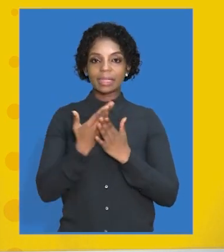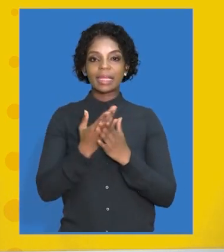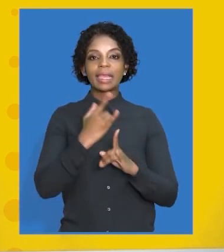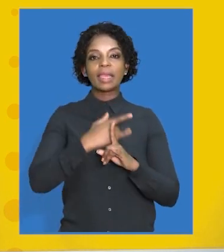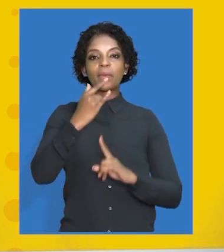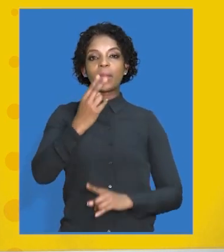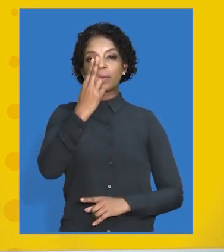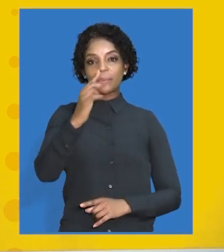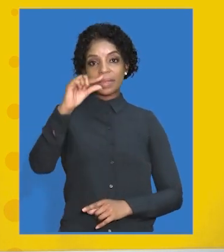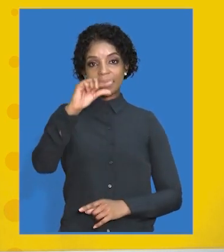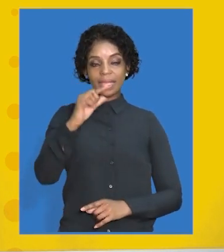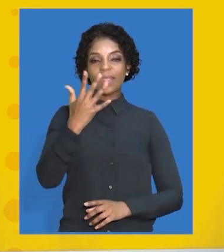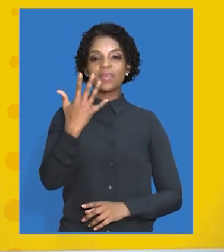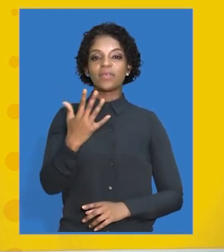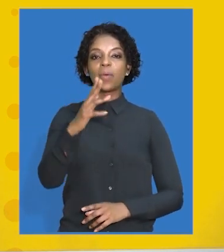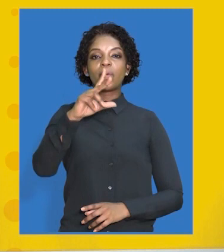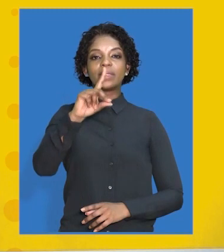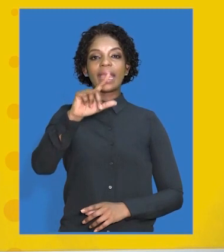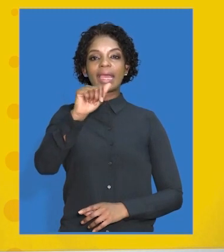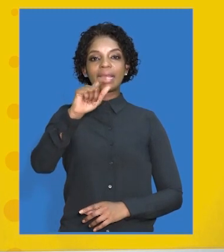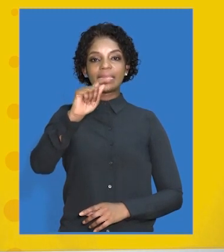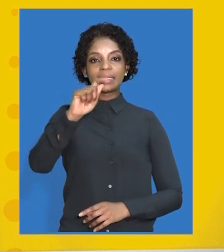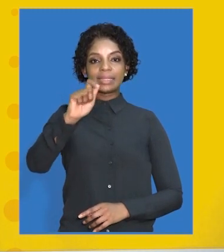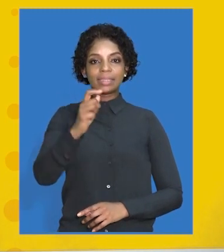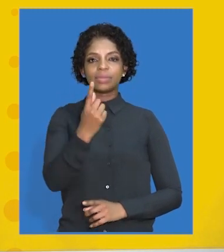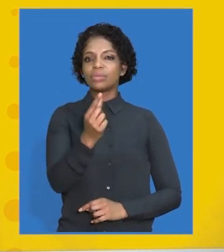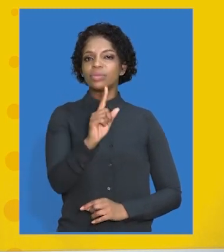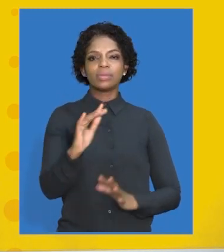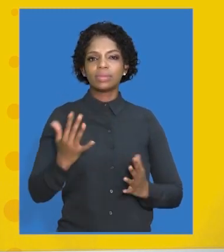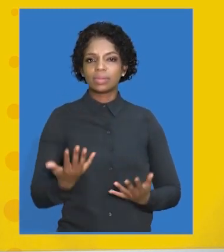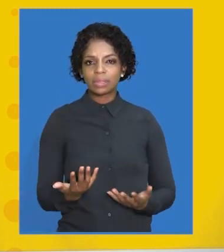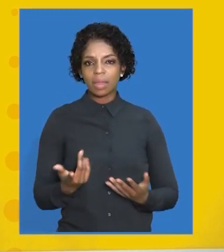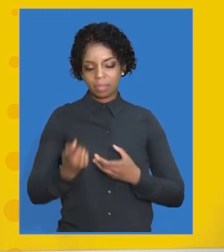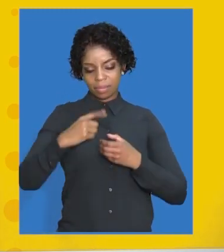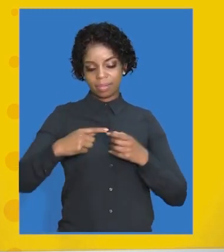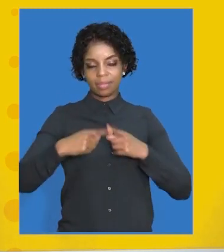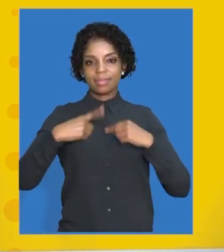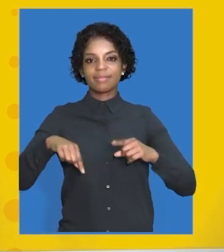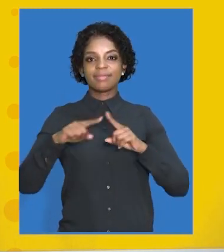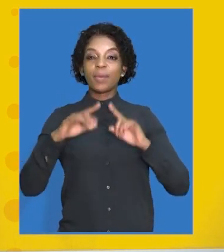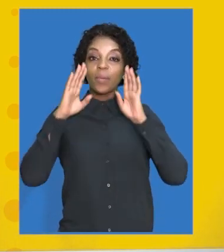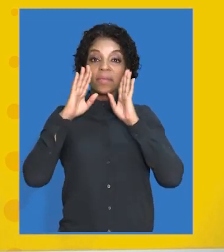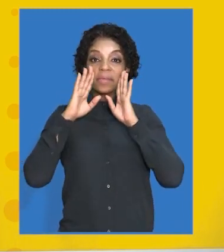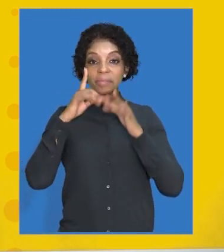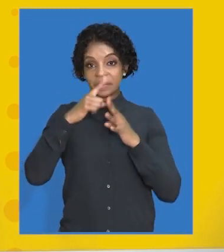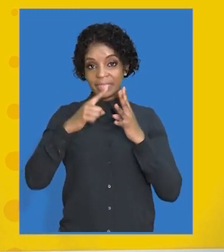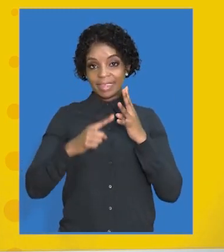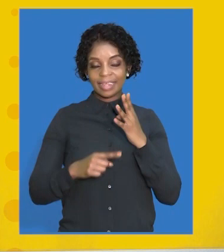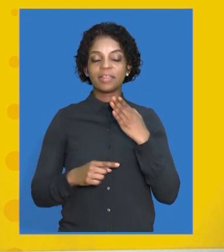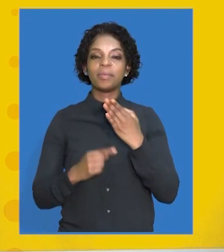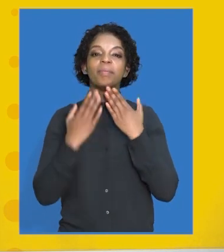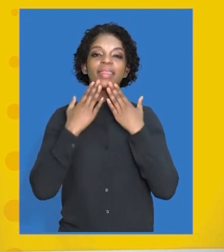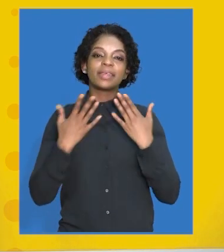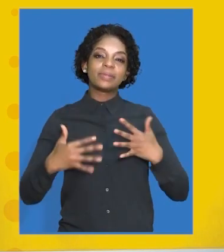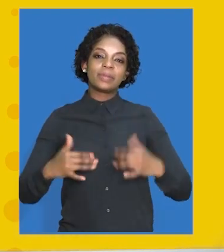data. All you need to do to enter is head on over to our Facebook page and all of the details will be there. Thank you so much, Dave,